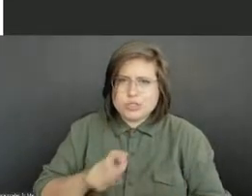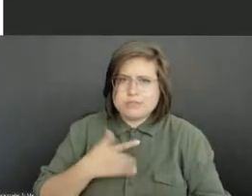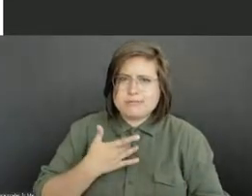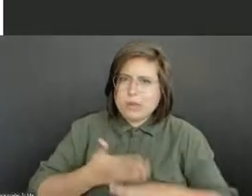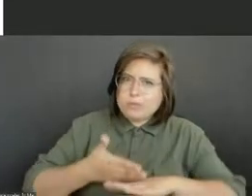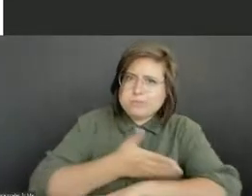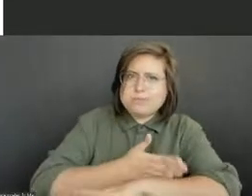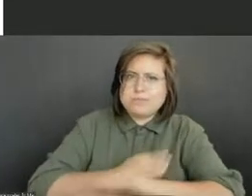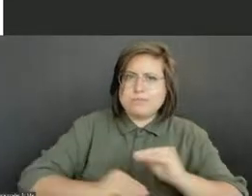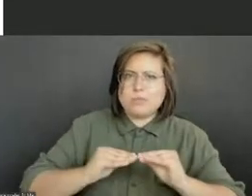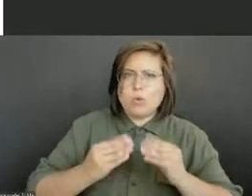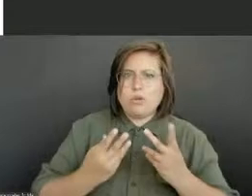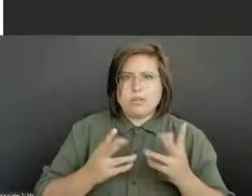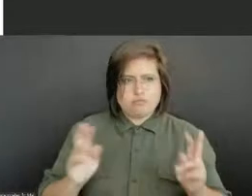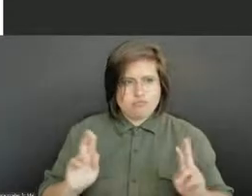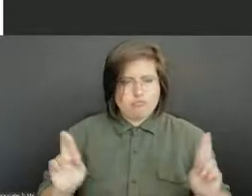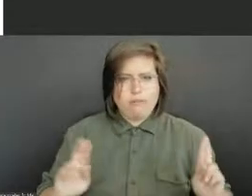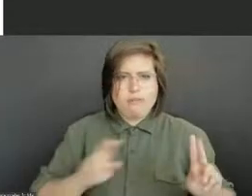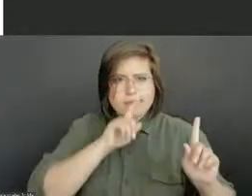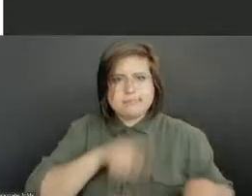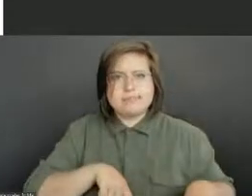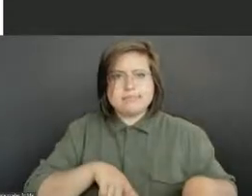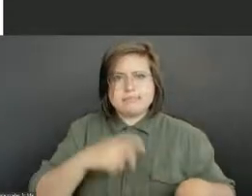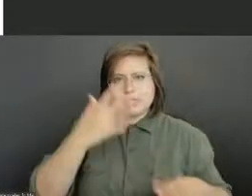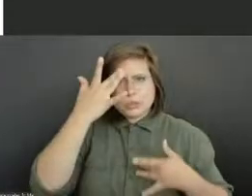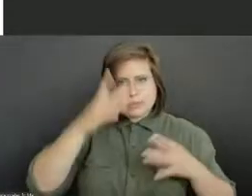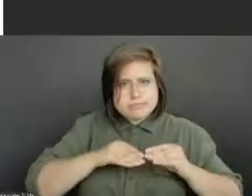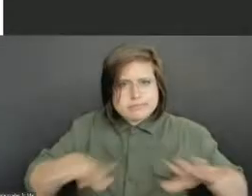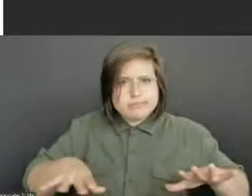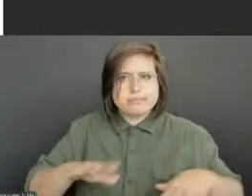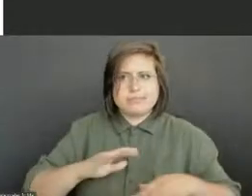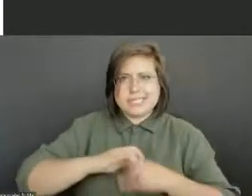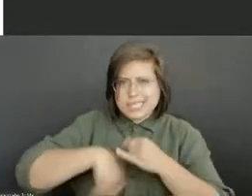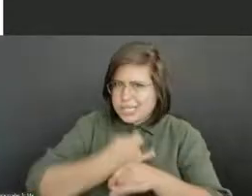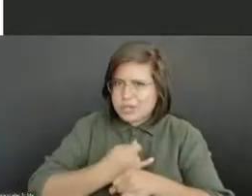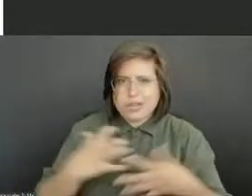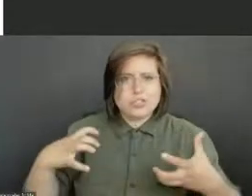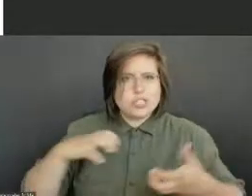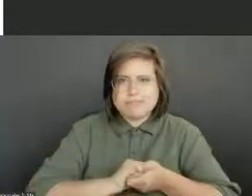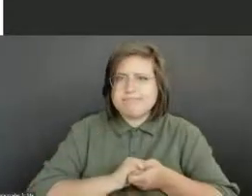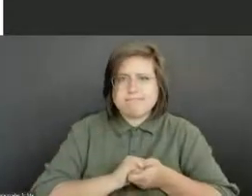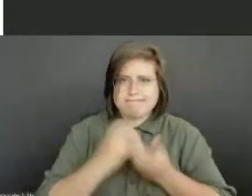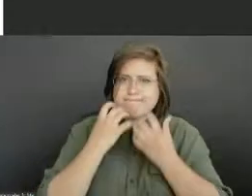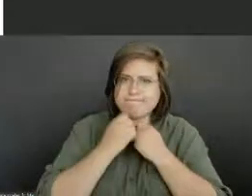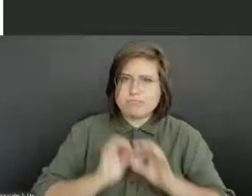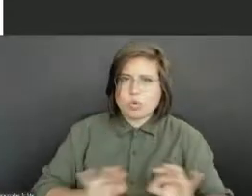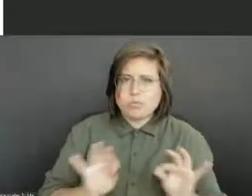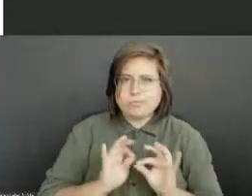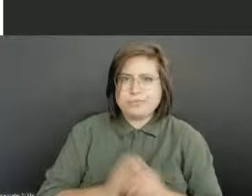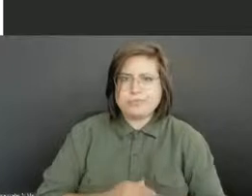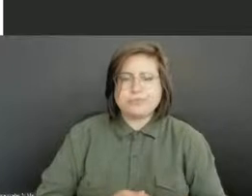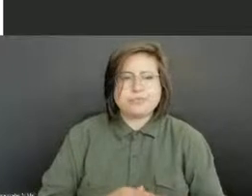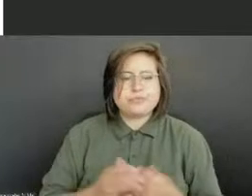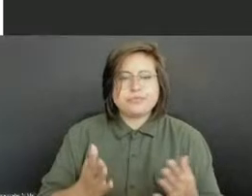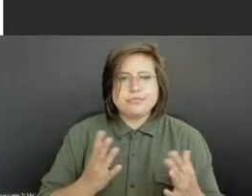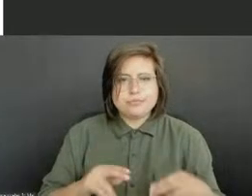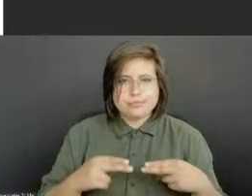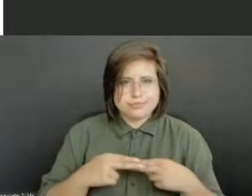to pandemics in the US, and this kind of international collaboration is critical. Next slide.